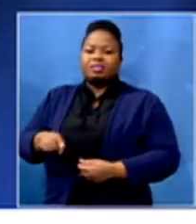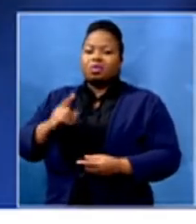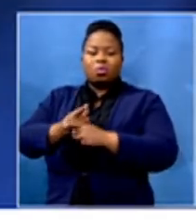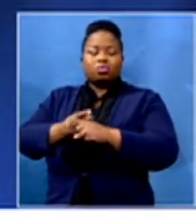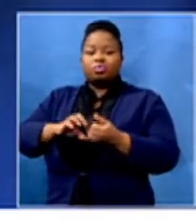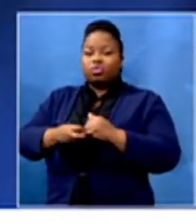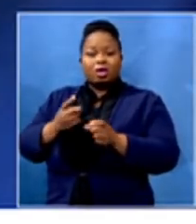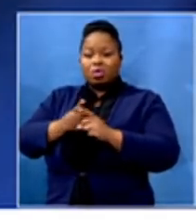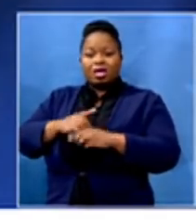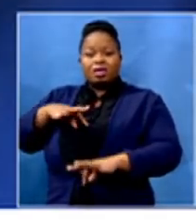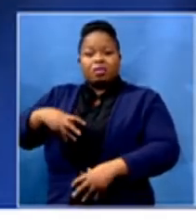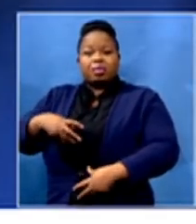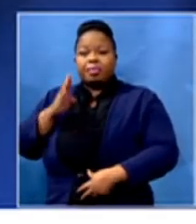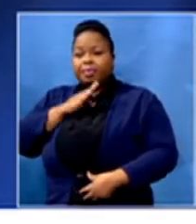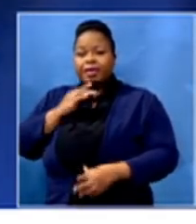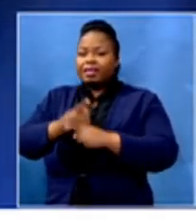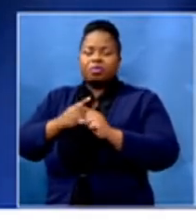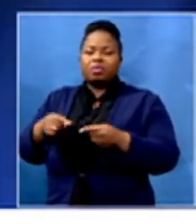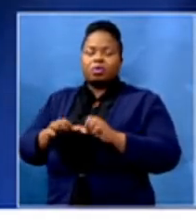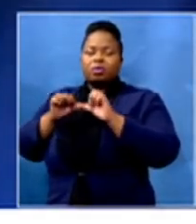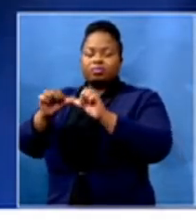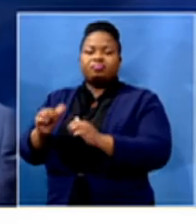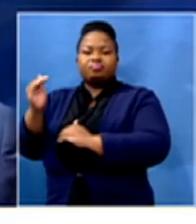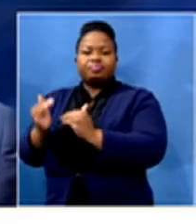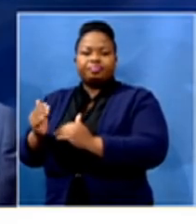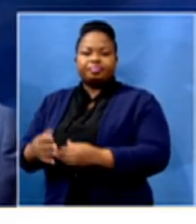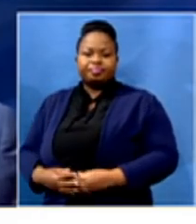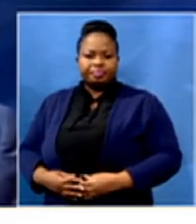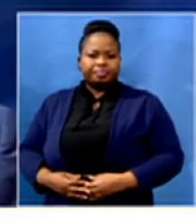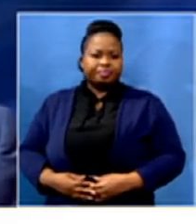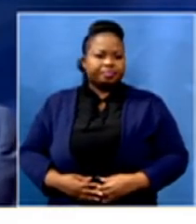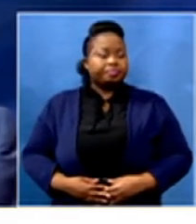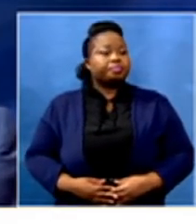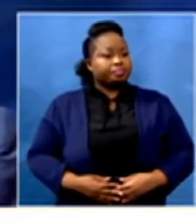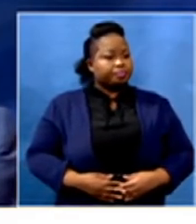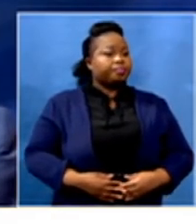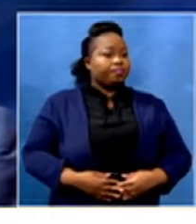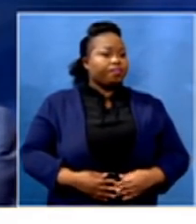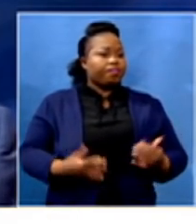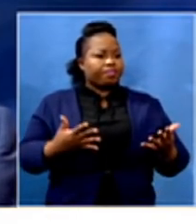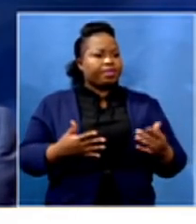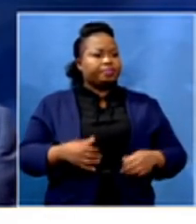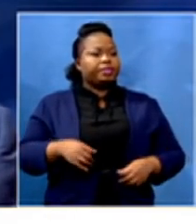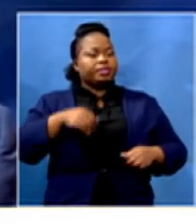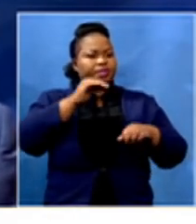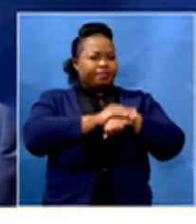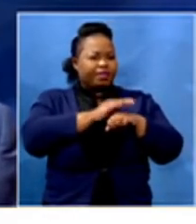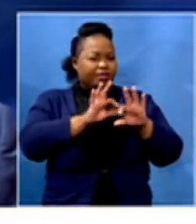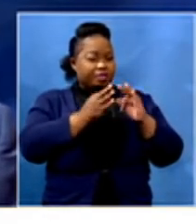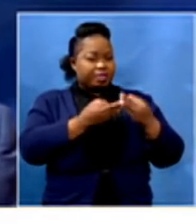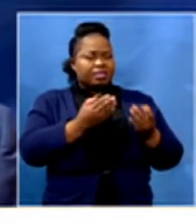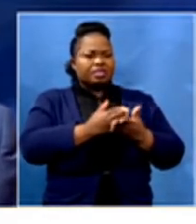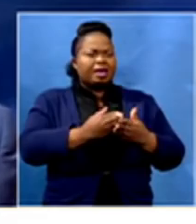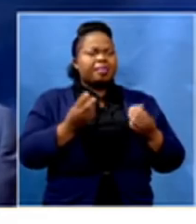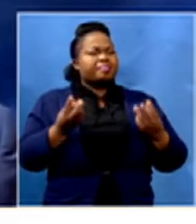there is not much hope of containing this infection. But some people, I mean, you end your answer on talking on friends and relatives, and some people are really